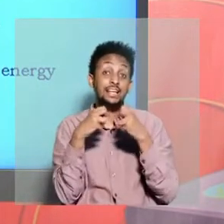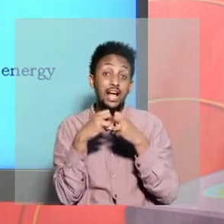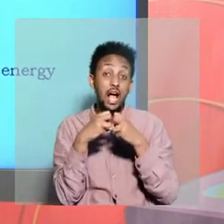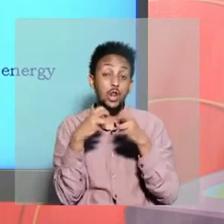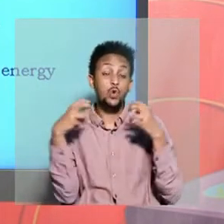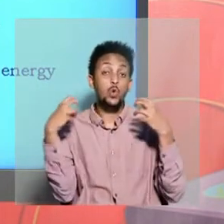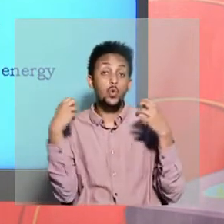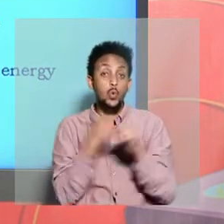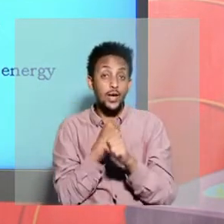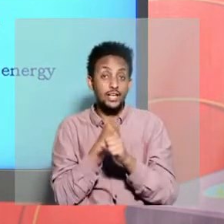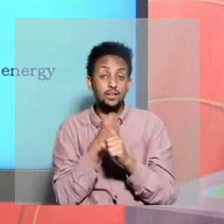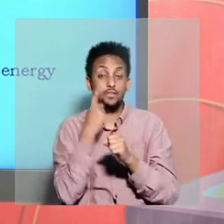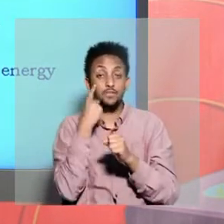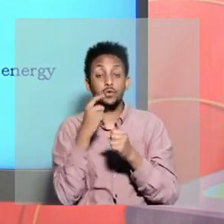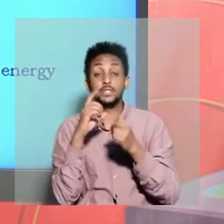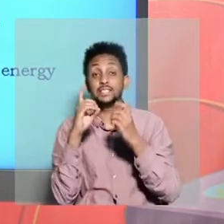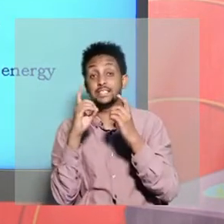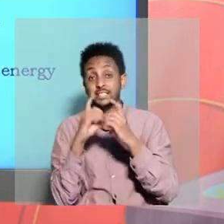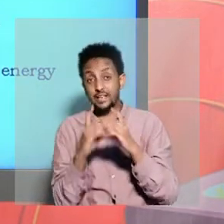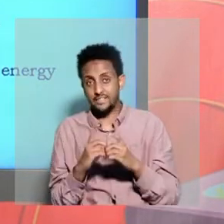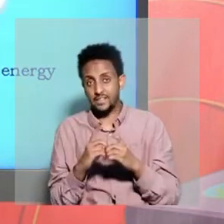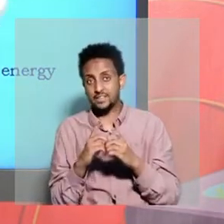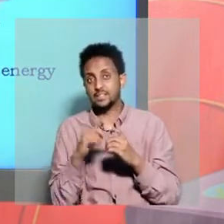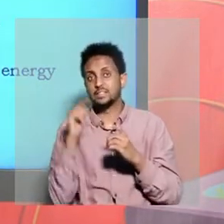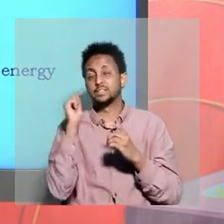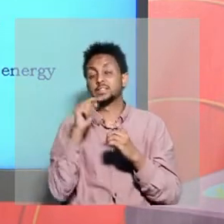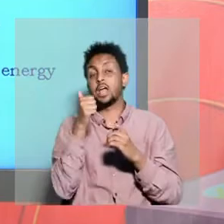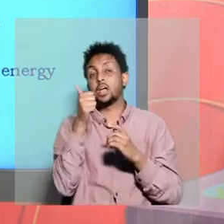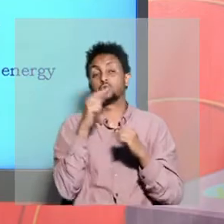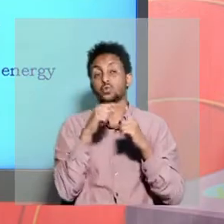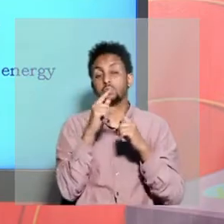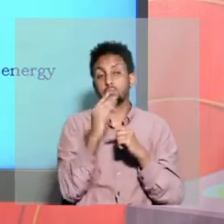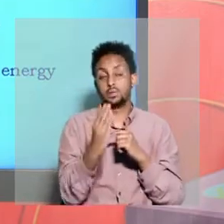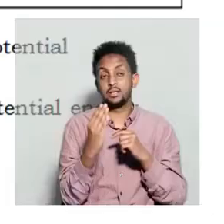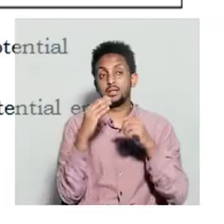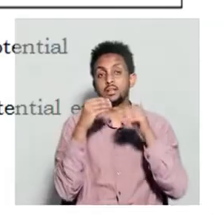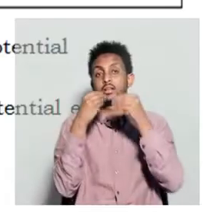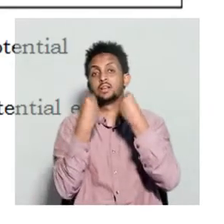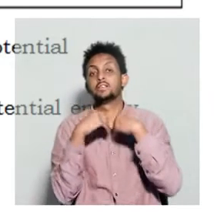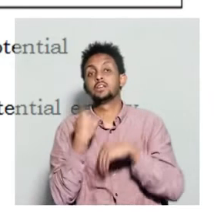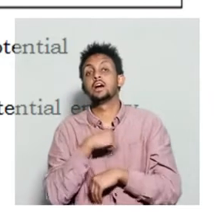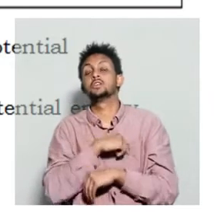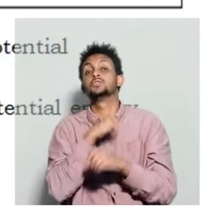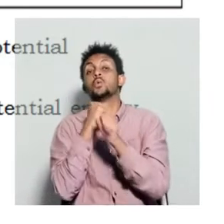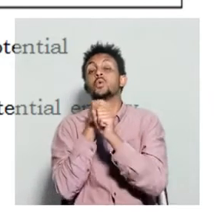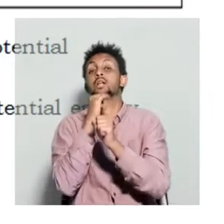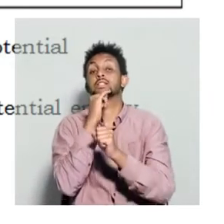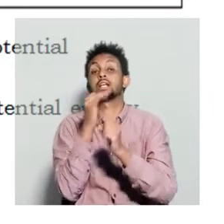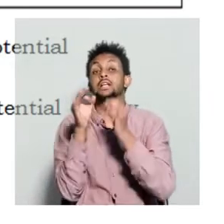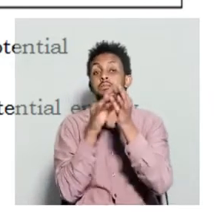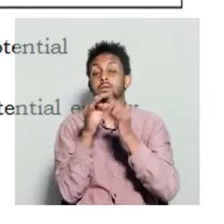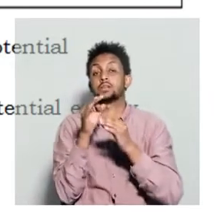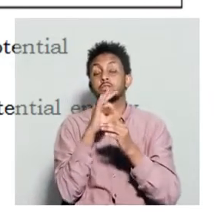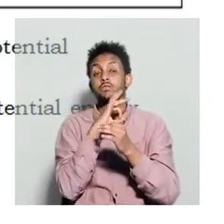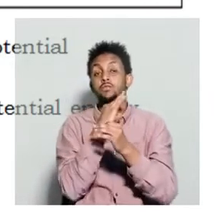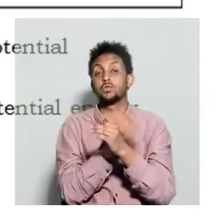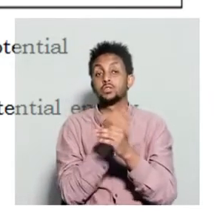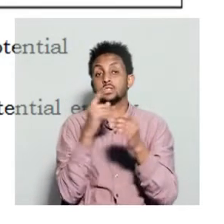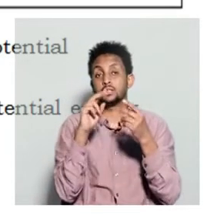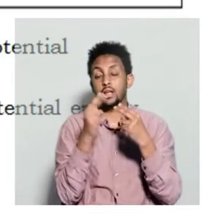work, for as it drifts this charged body from A to B, can be given as, we know that work is expressed as force